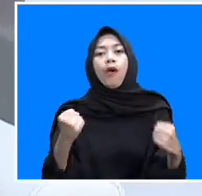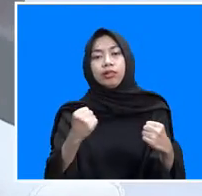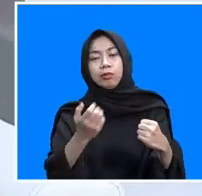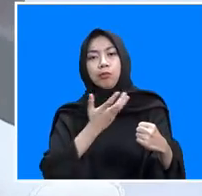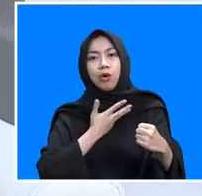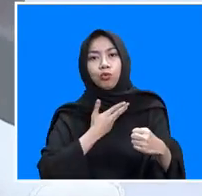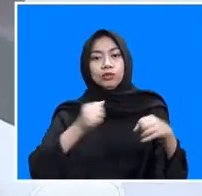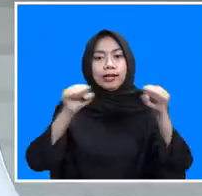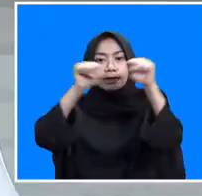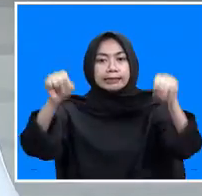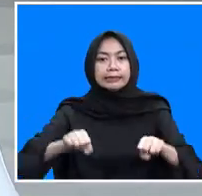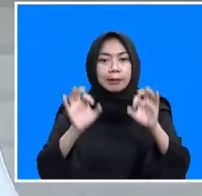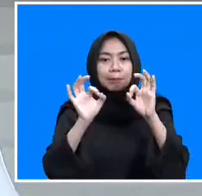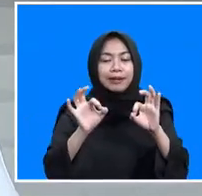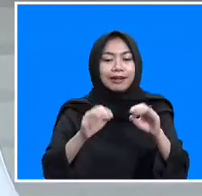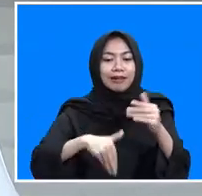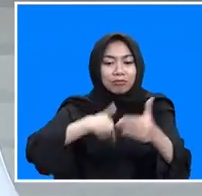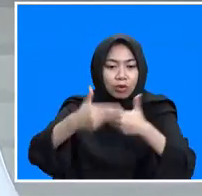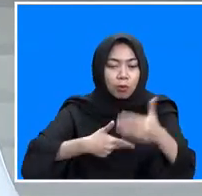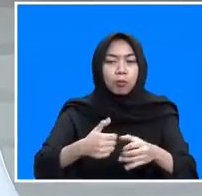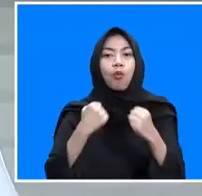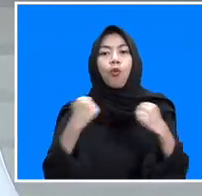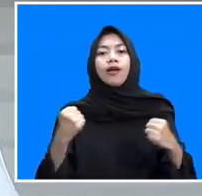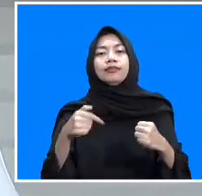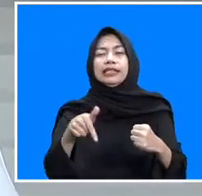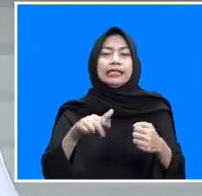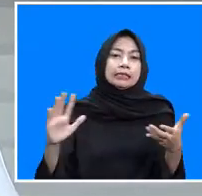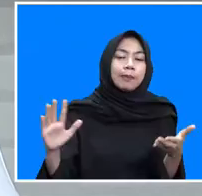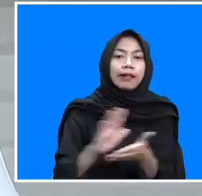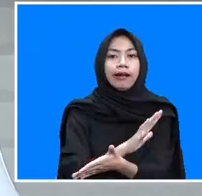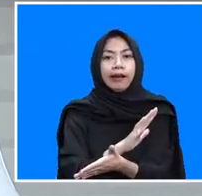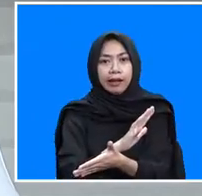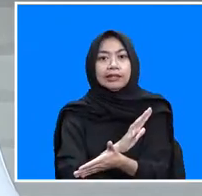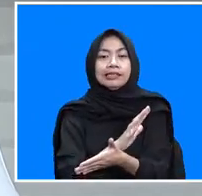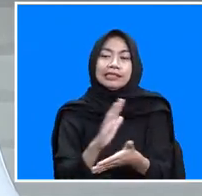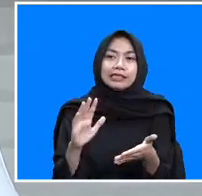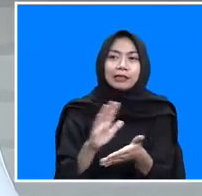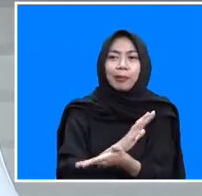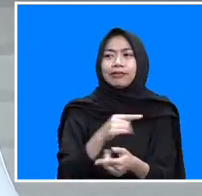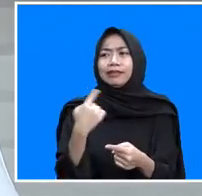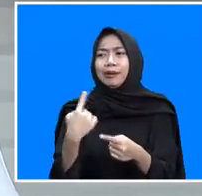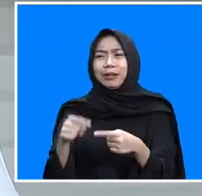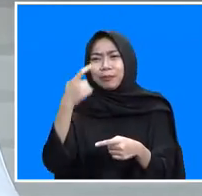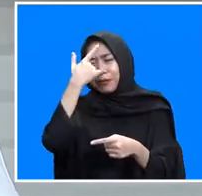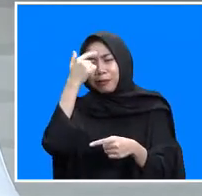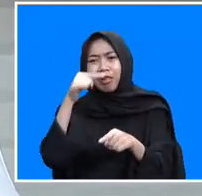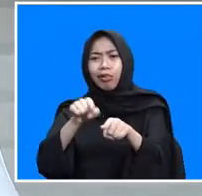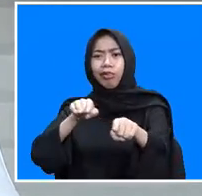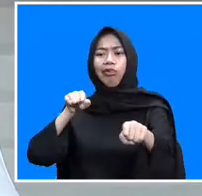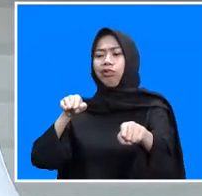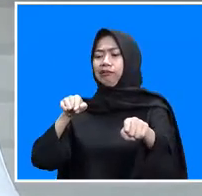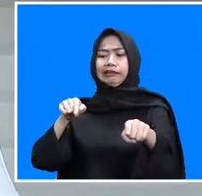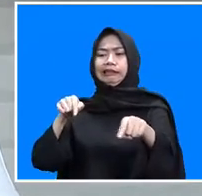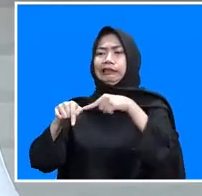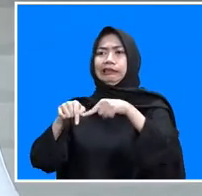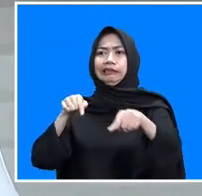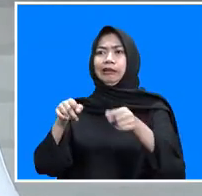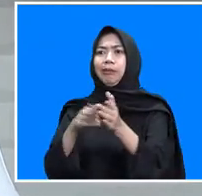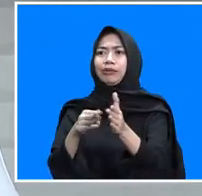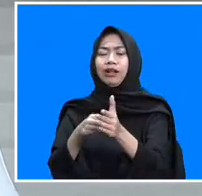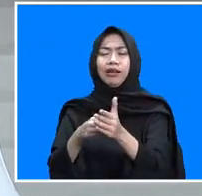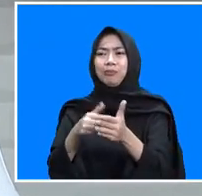education system and using this momentum. But learning loss is so serious. Can you maybe give us